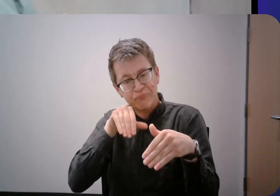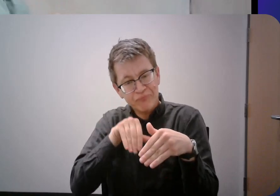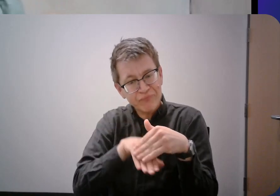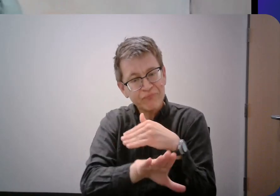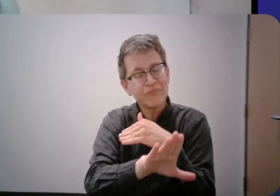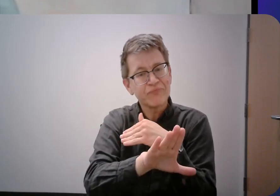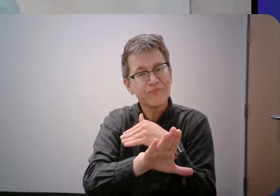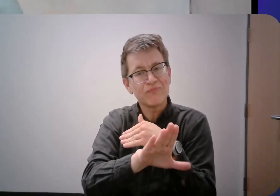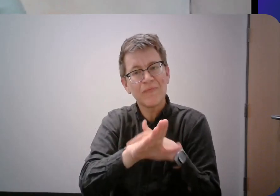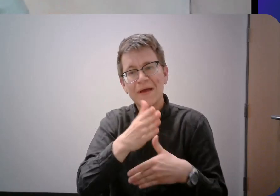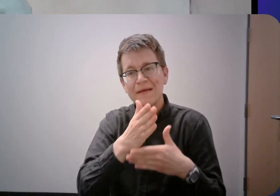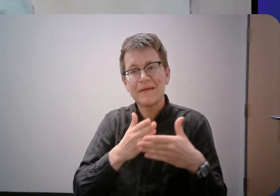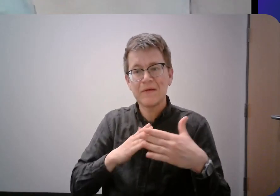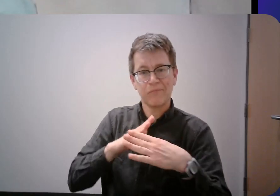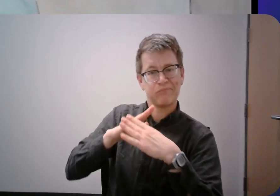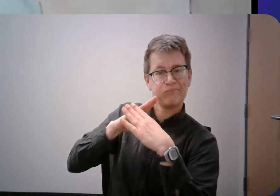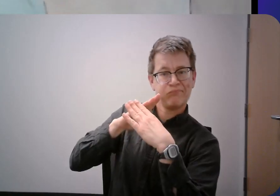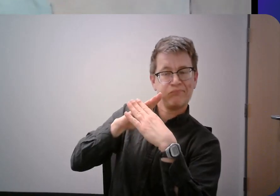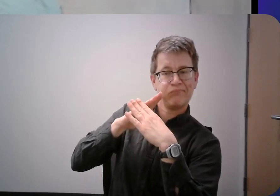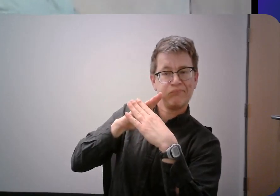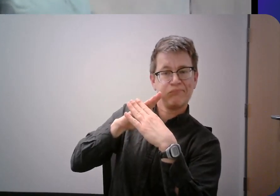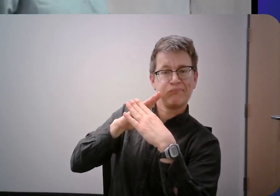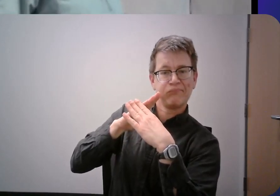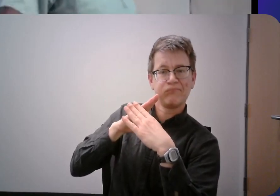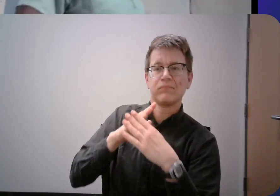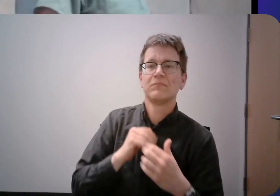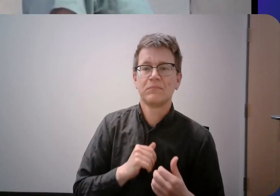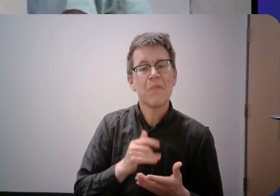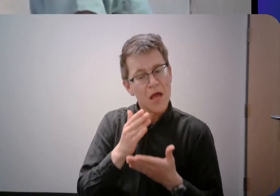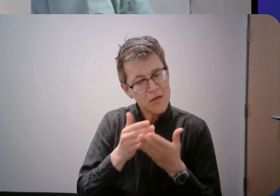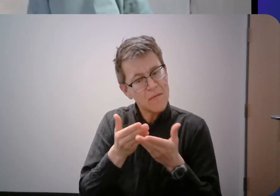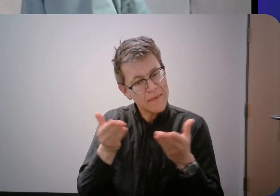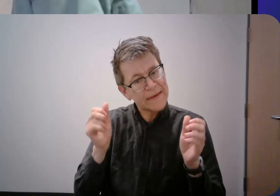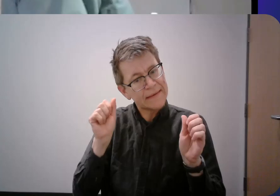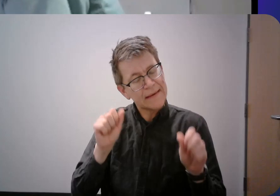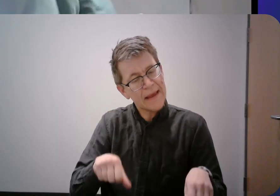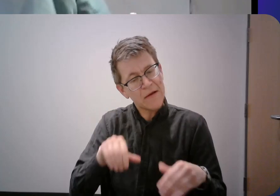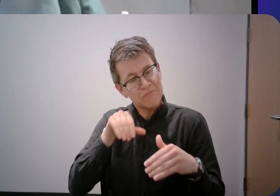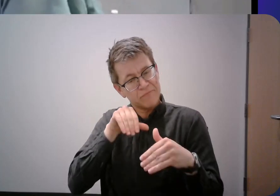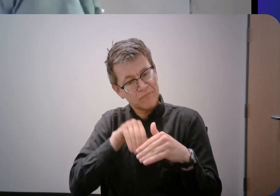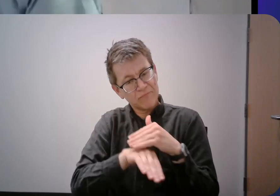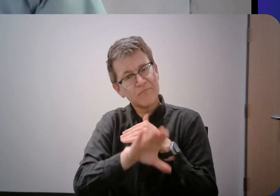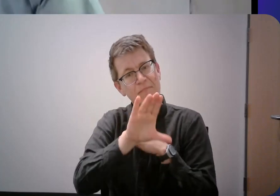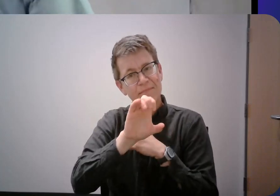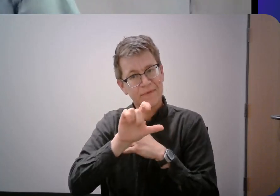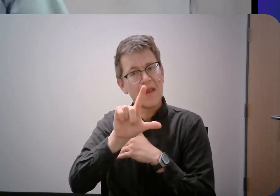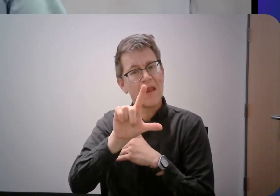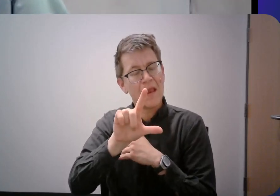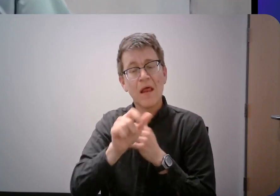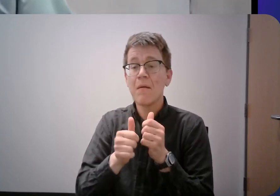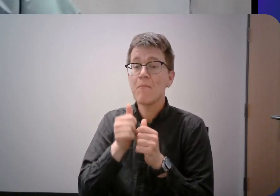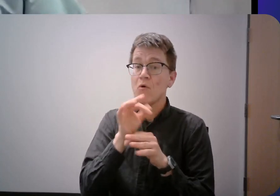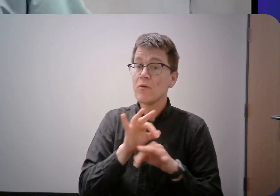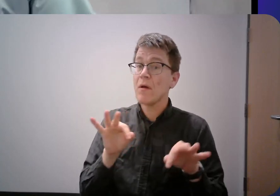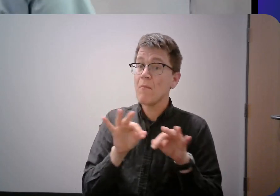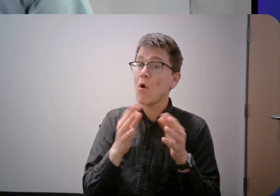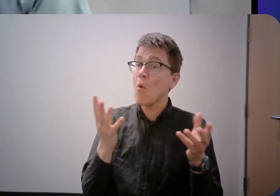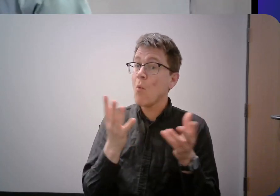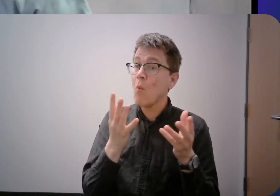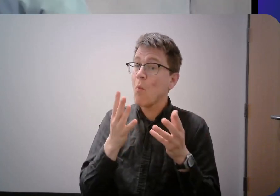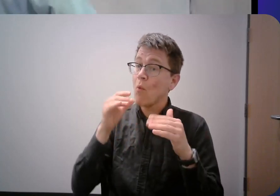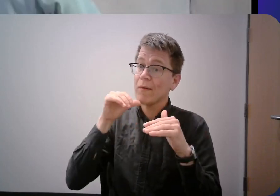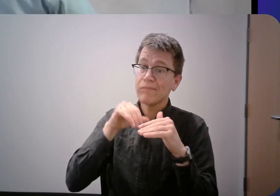And that's going to become important later on when we learn about different disinfectants and so on and so forth. Okay?